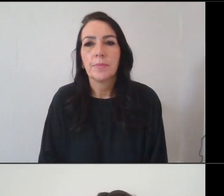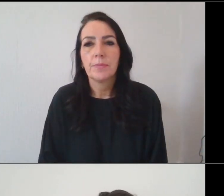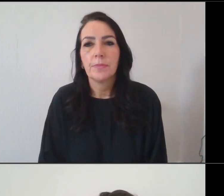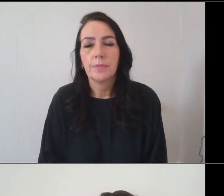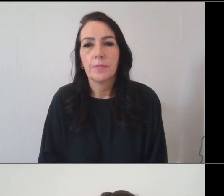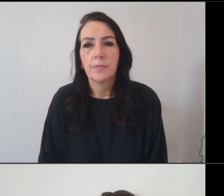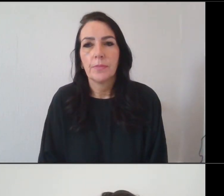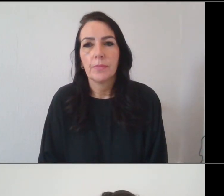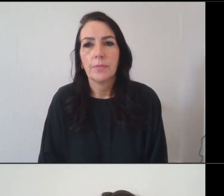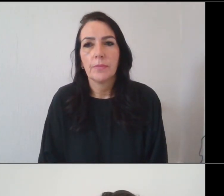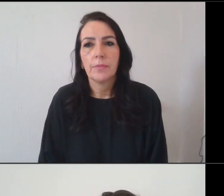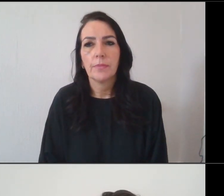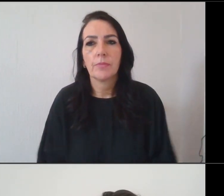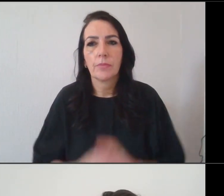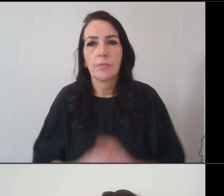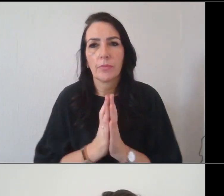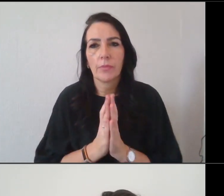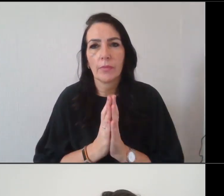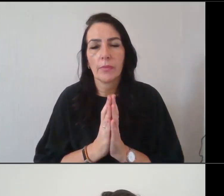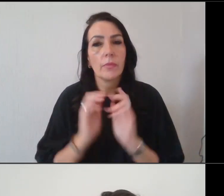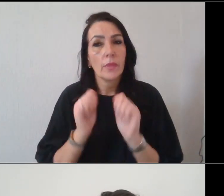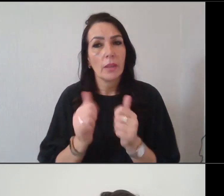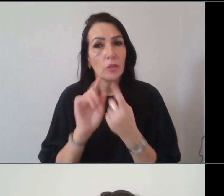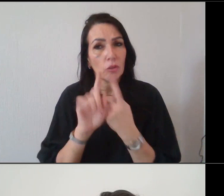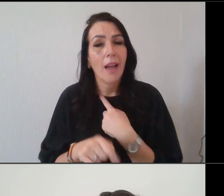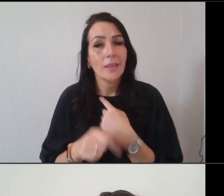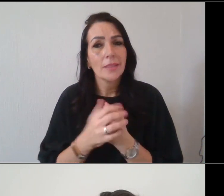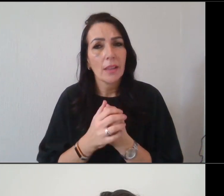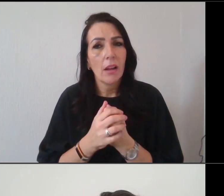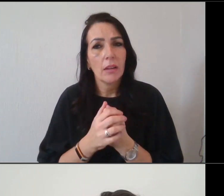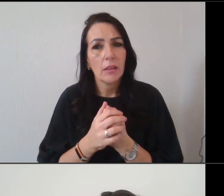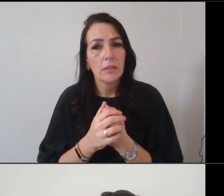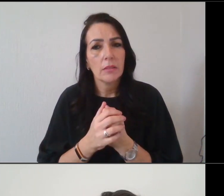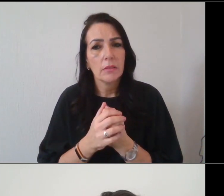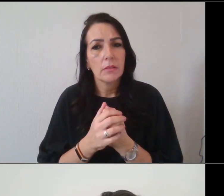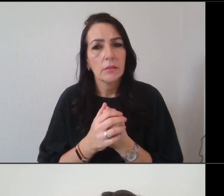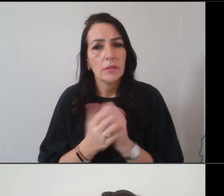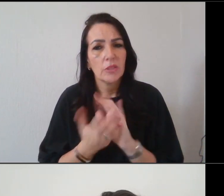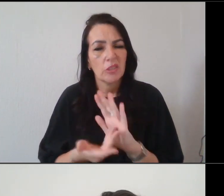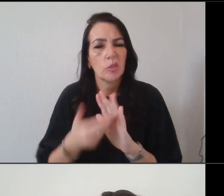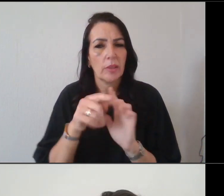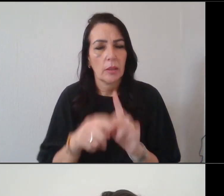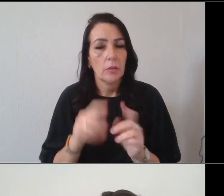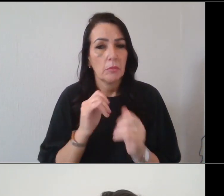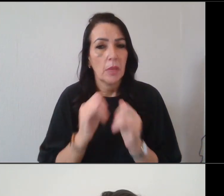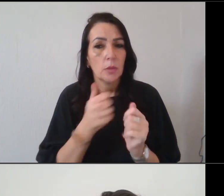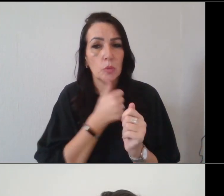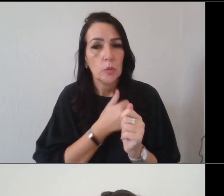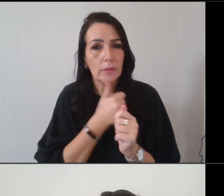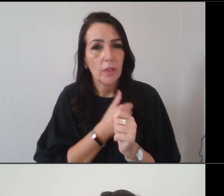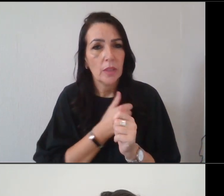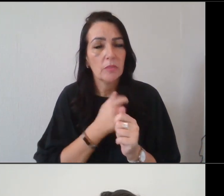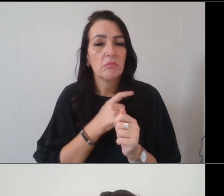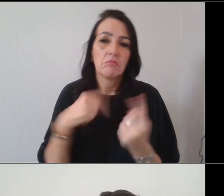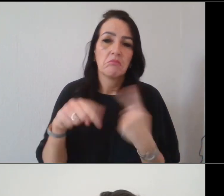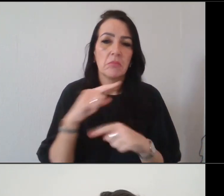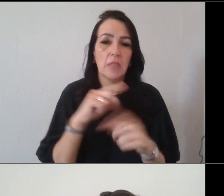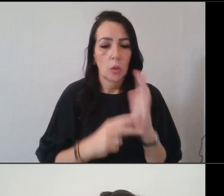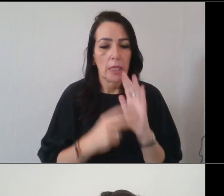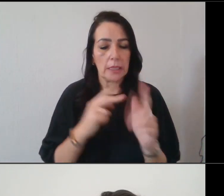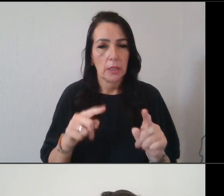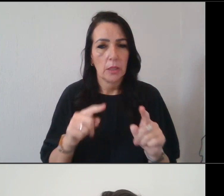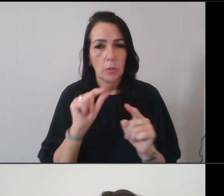really good answer. And I suppose just building on what you finished with there, I think it might be useful as an organisation to maybe do a bit